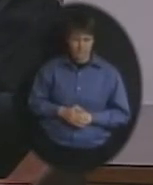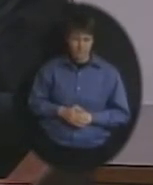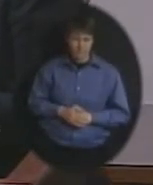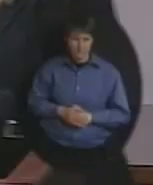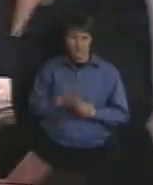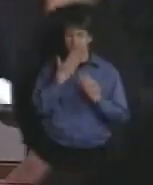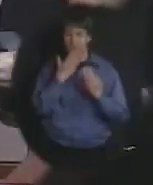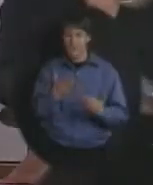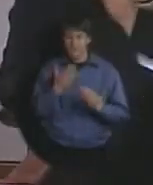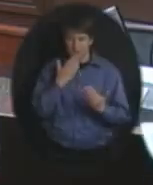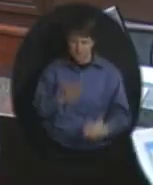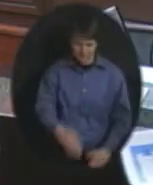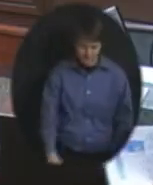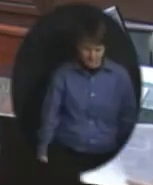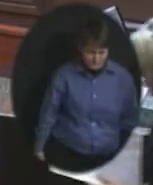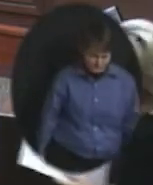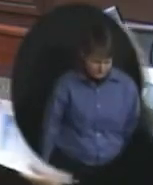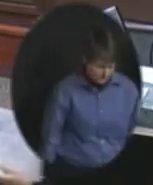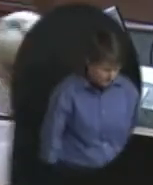Thank you very much.